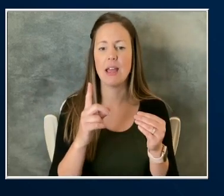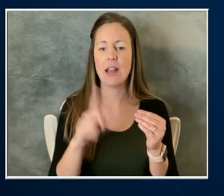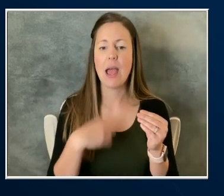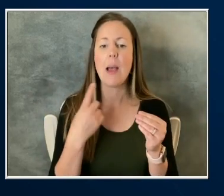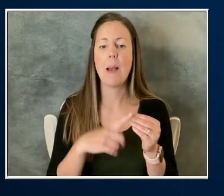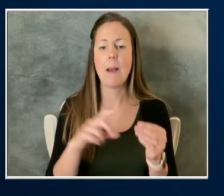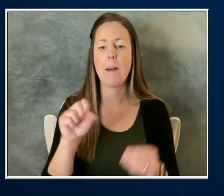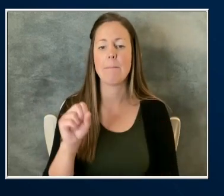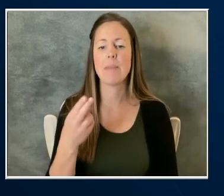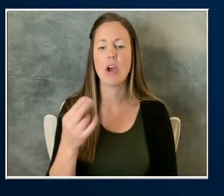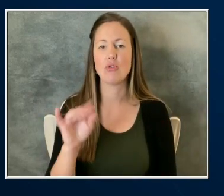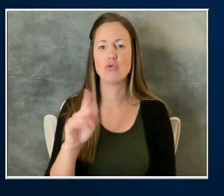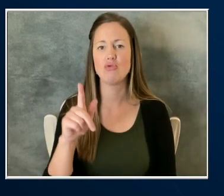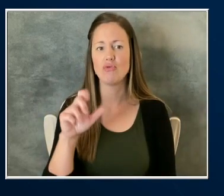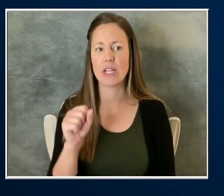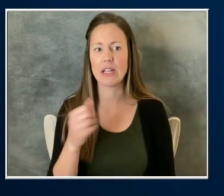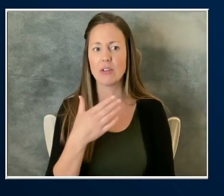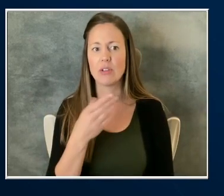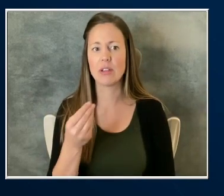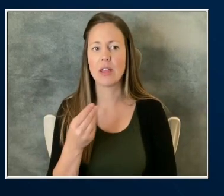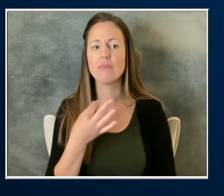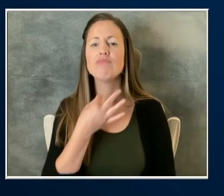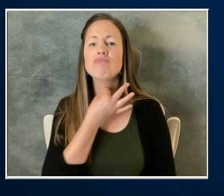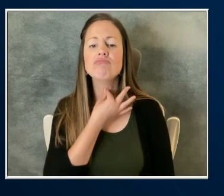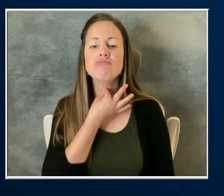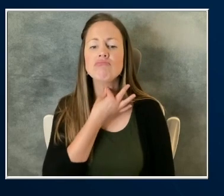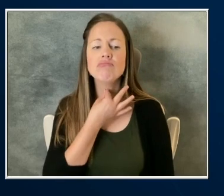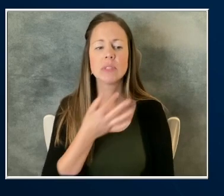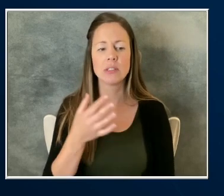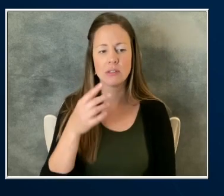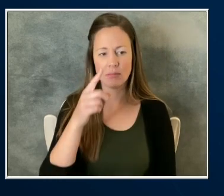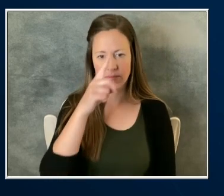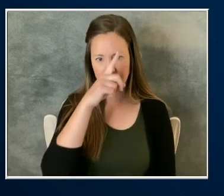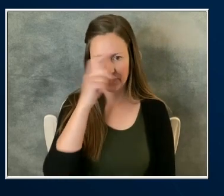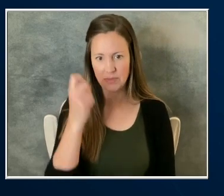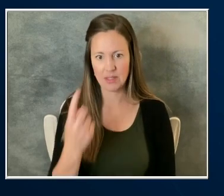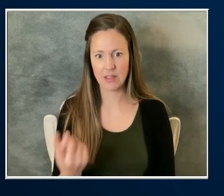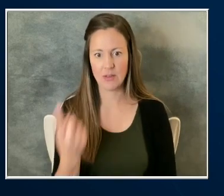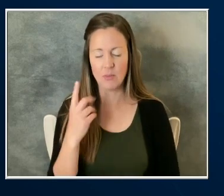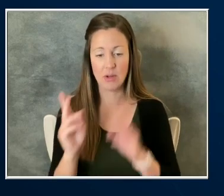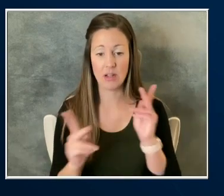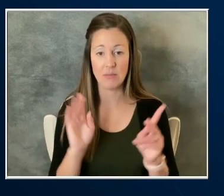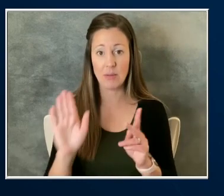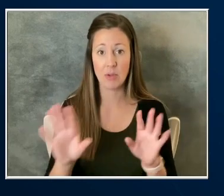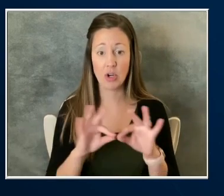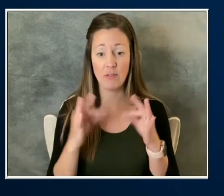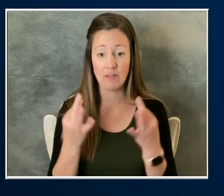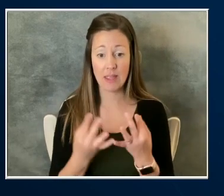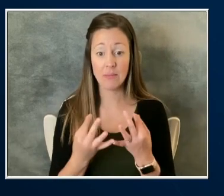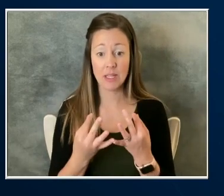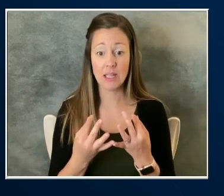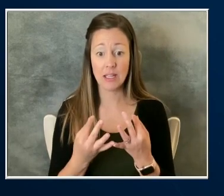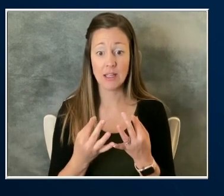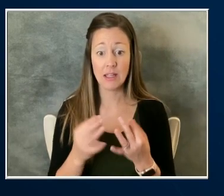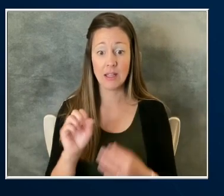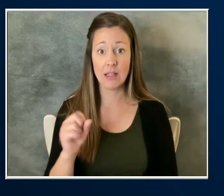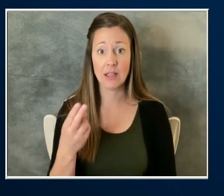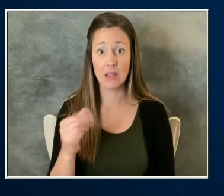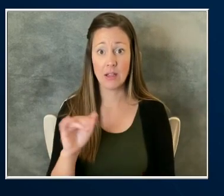And then she was curious because one of the people in her family that she knows that got shingles was a